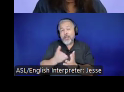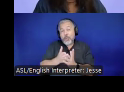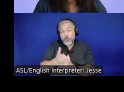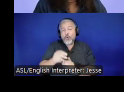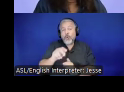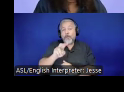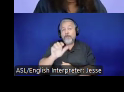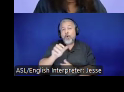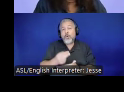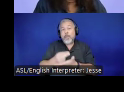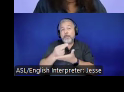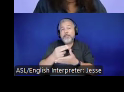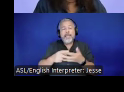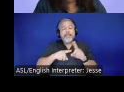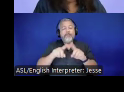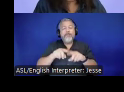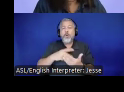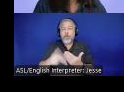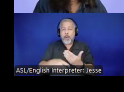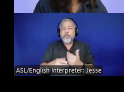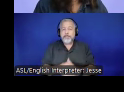rehabilitation and other programs.